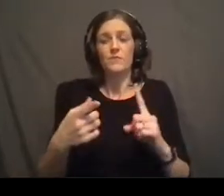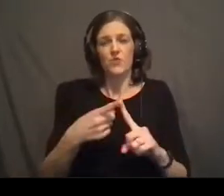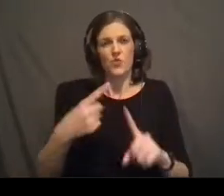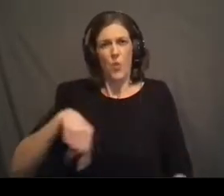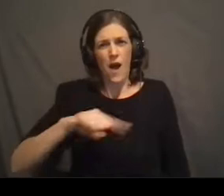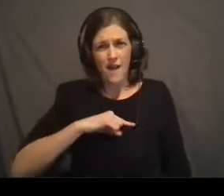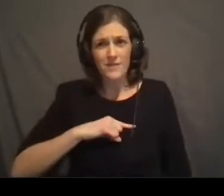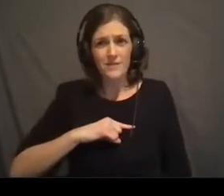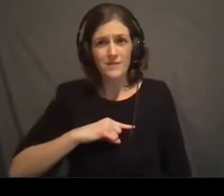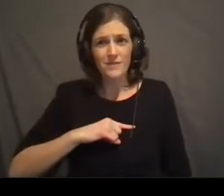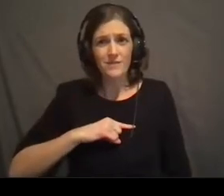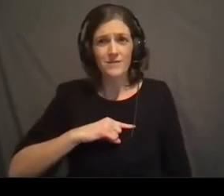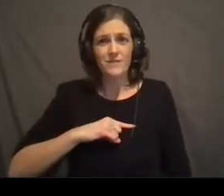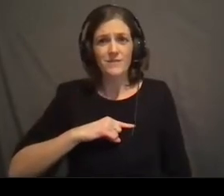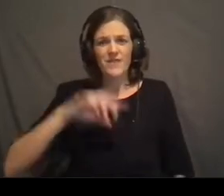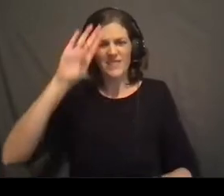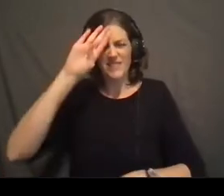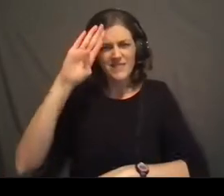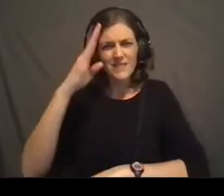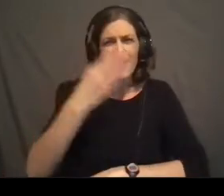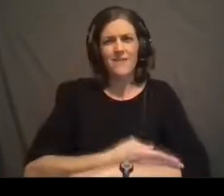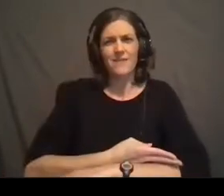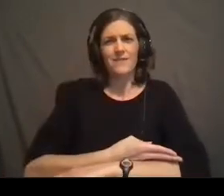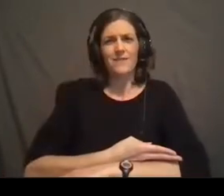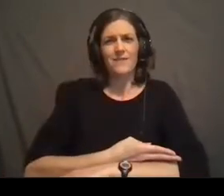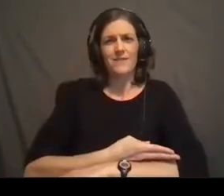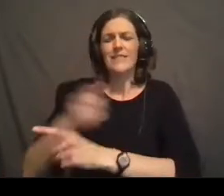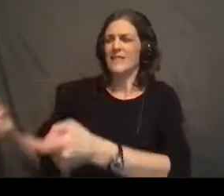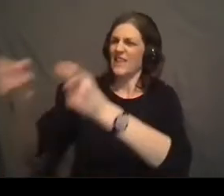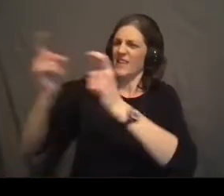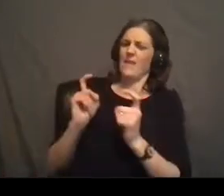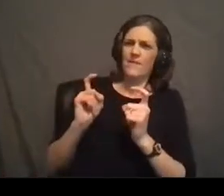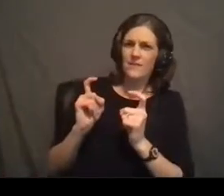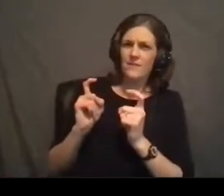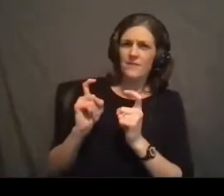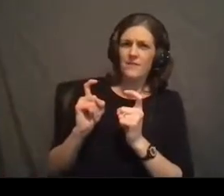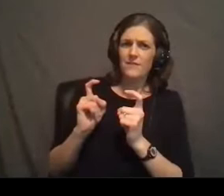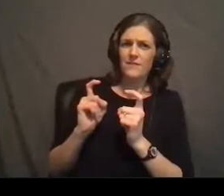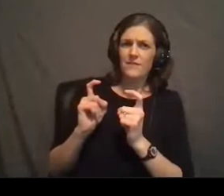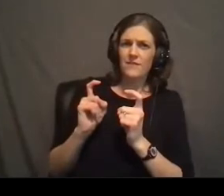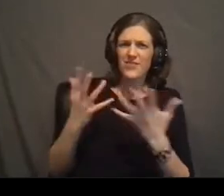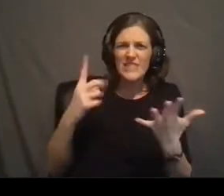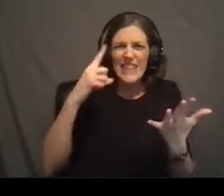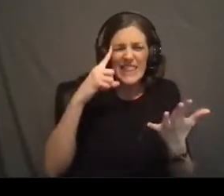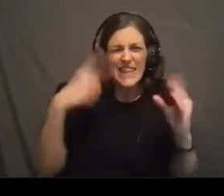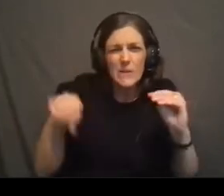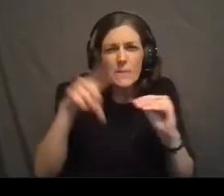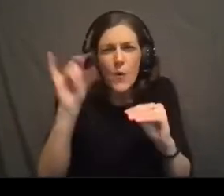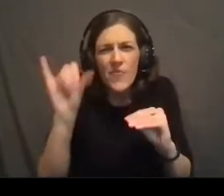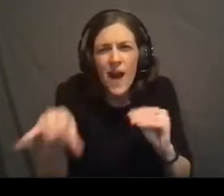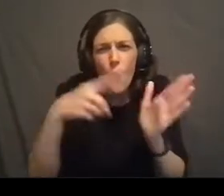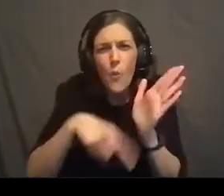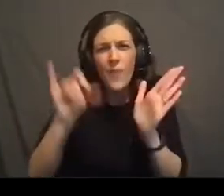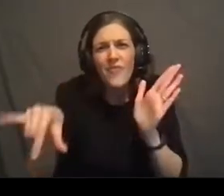To us a son is given. Just think about that, what that